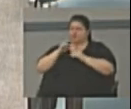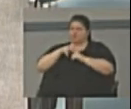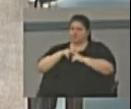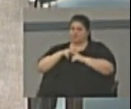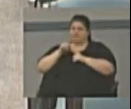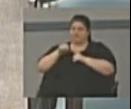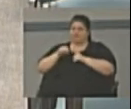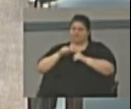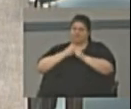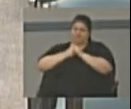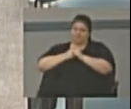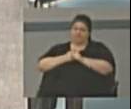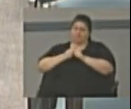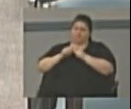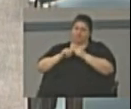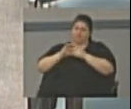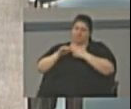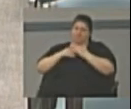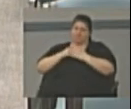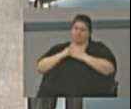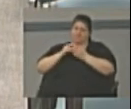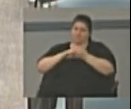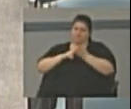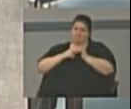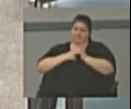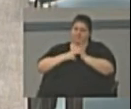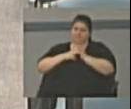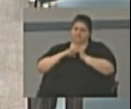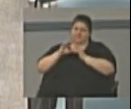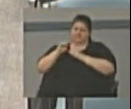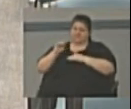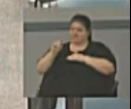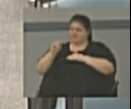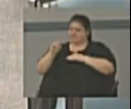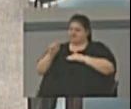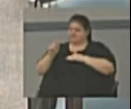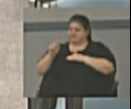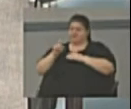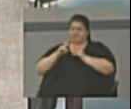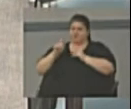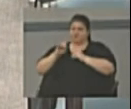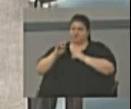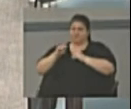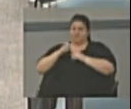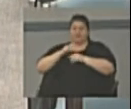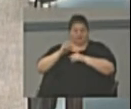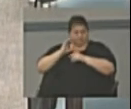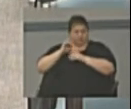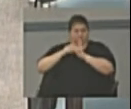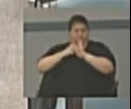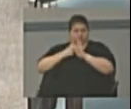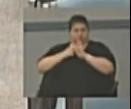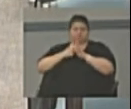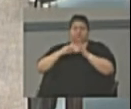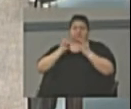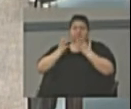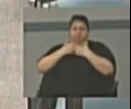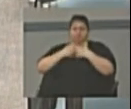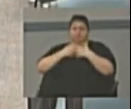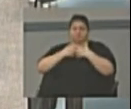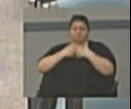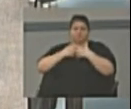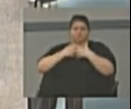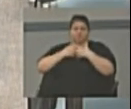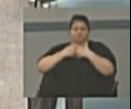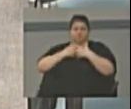application conforms to all of the purposes of the MXT zone and will represent a compatible mixed-use development